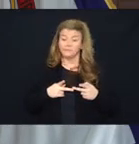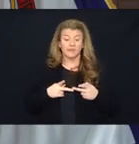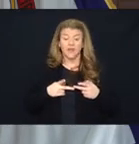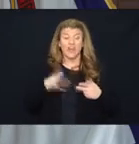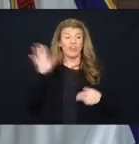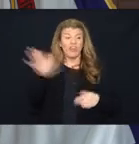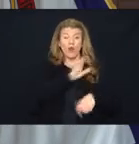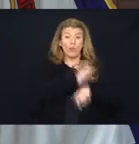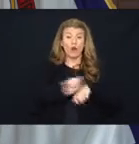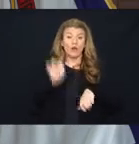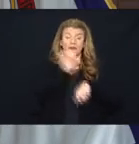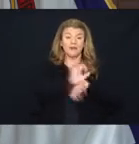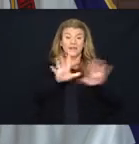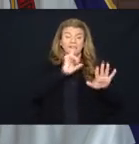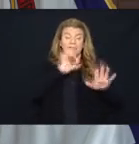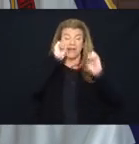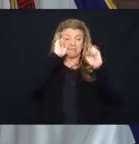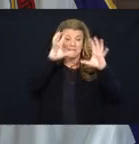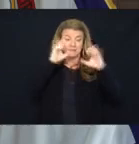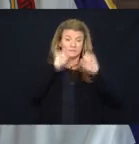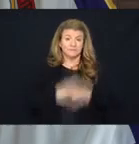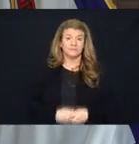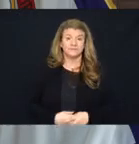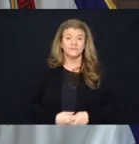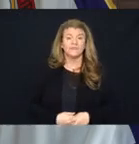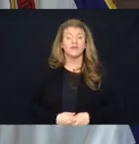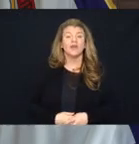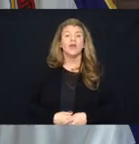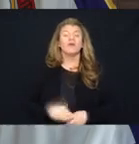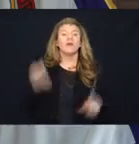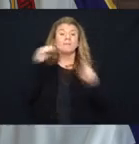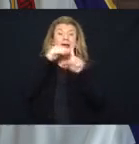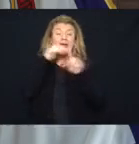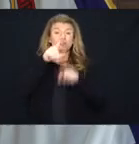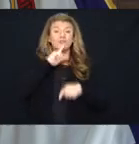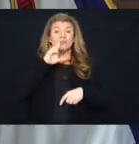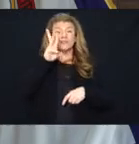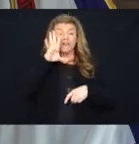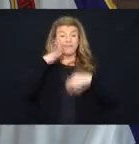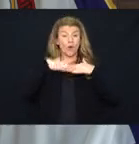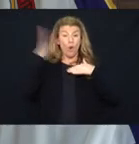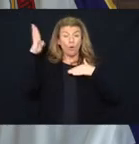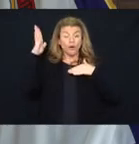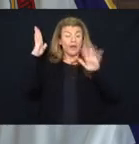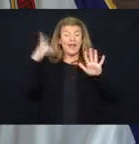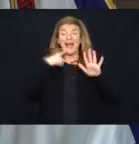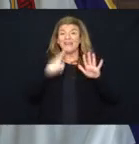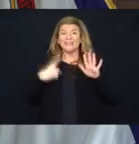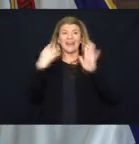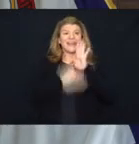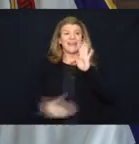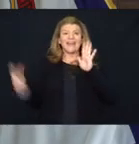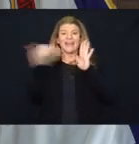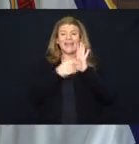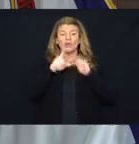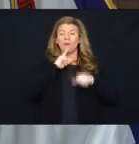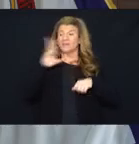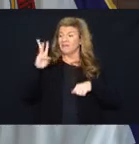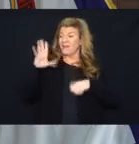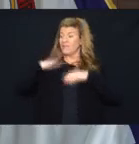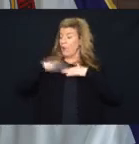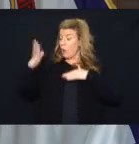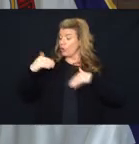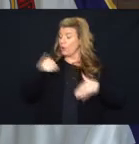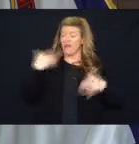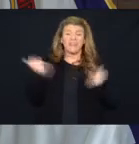work they do. It is amazing. Reminders again, if you're 65 and older, I've said it 1,000 times, you're 65 and older,